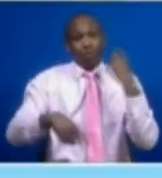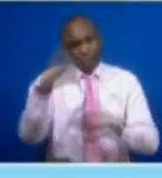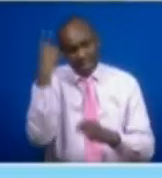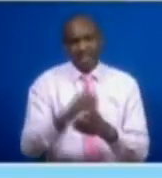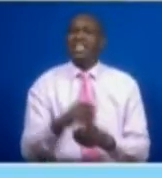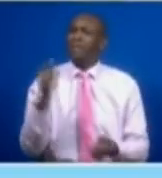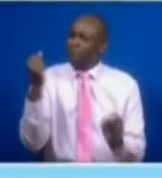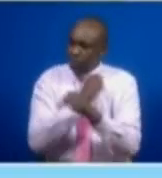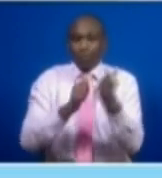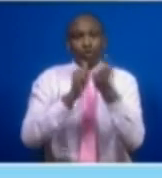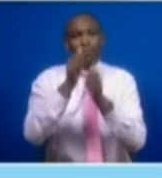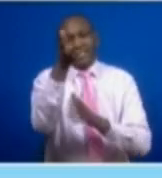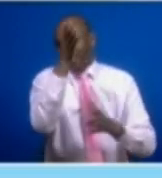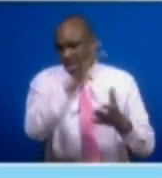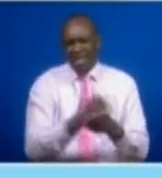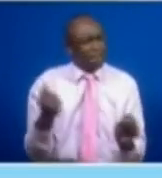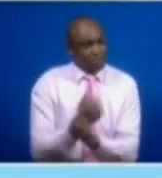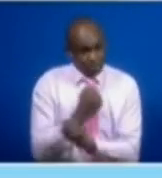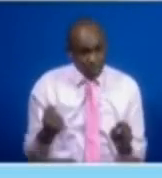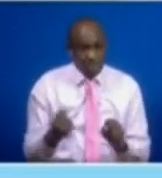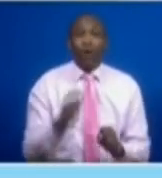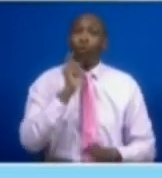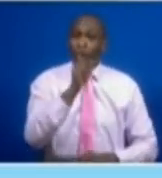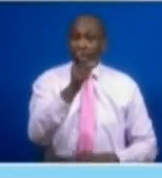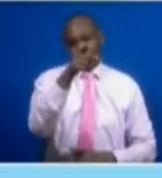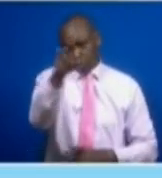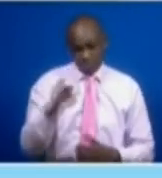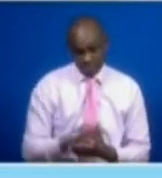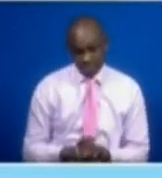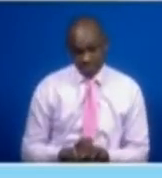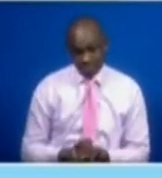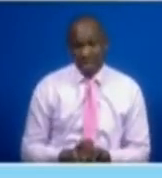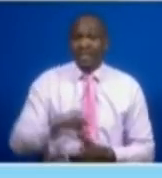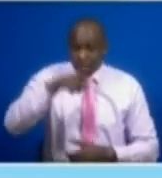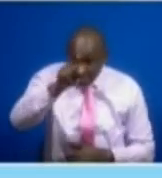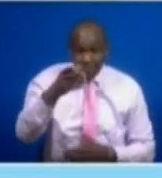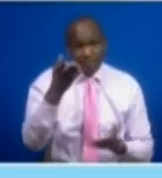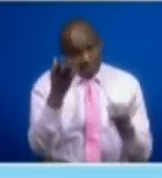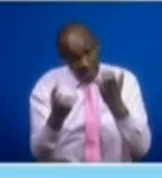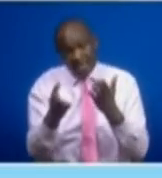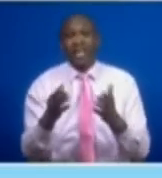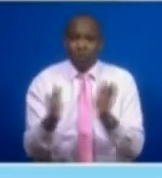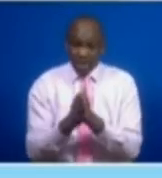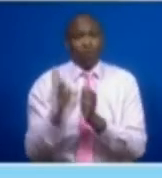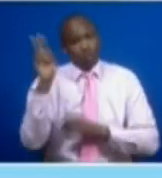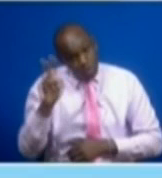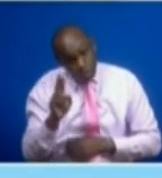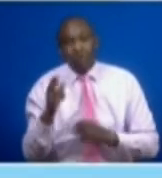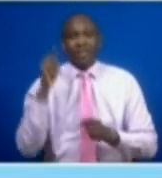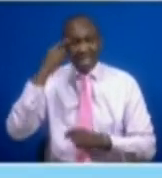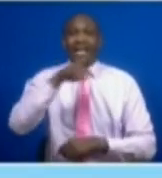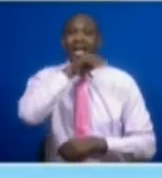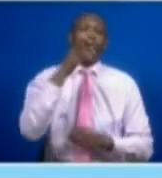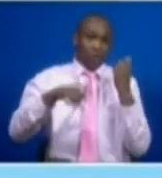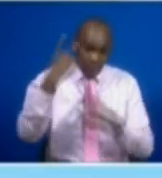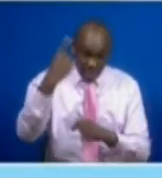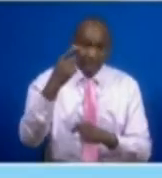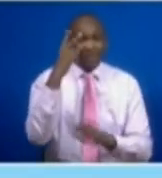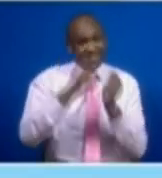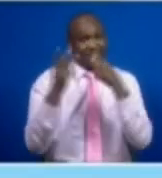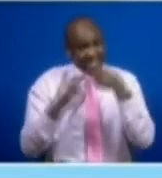even candidates in 2022. So this is a warning to them. They may help Uhuru Kenyatta or Raila Odinga win the 2017